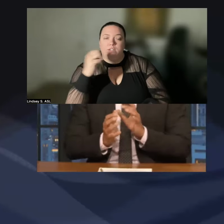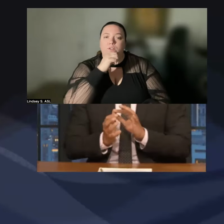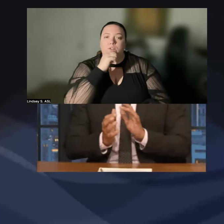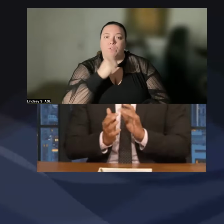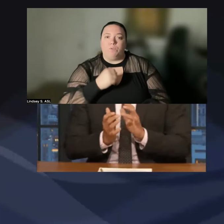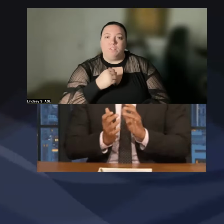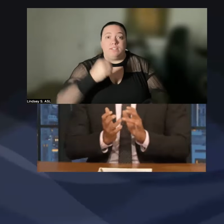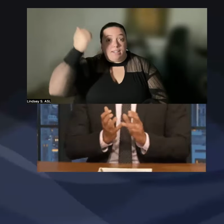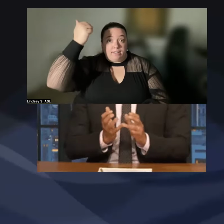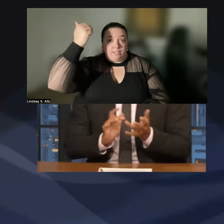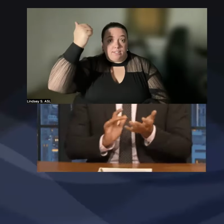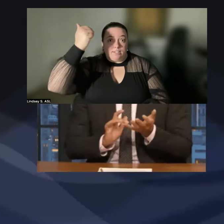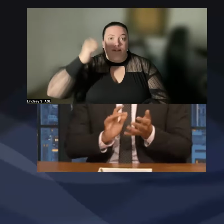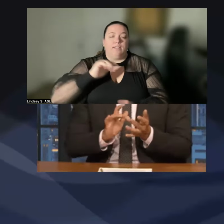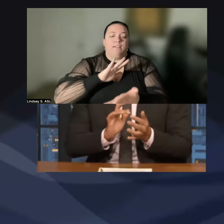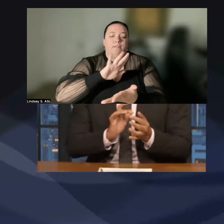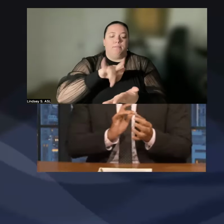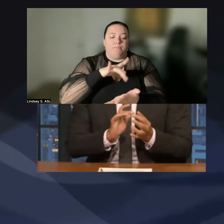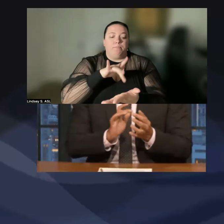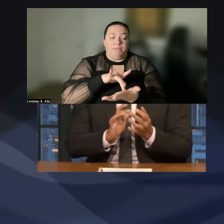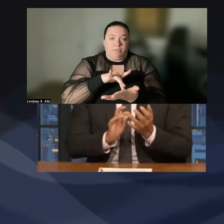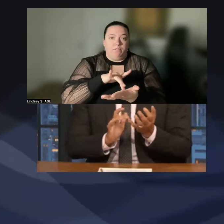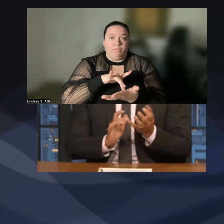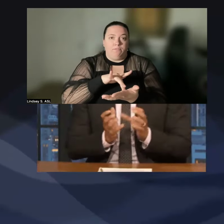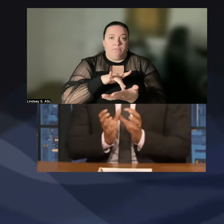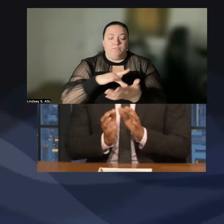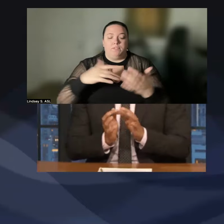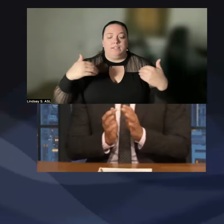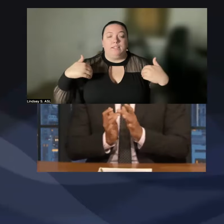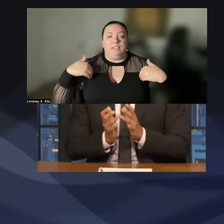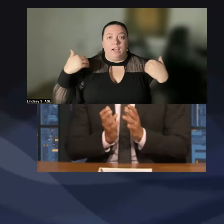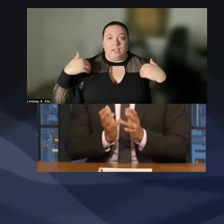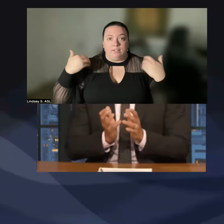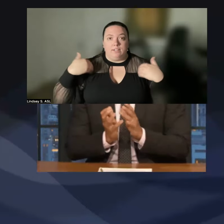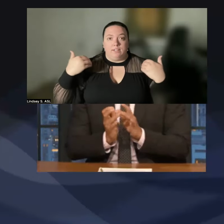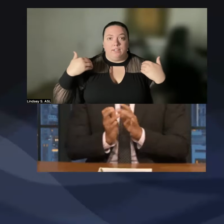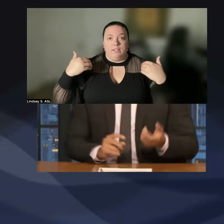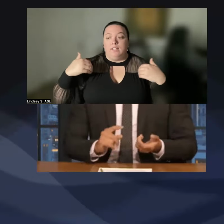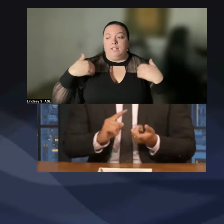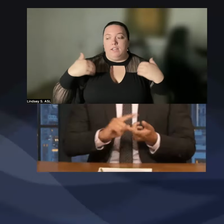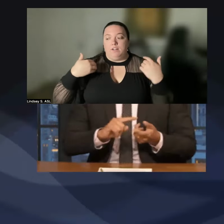older, oldest, middle, young,